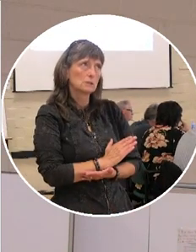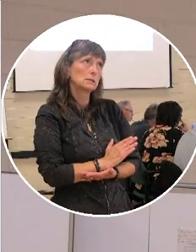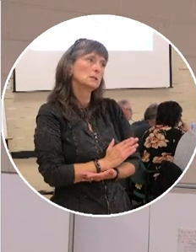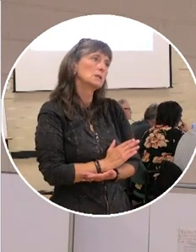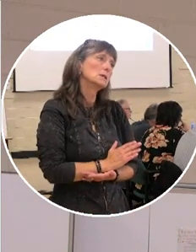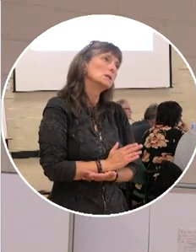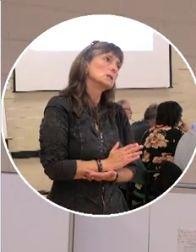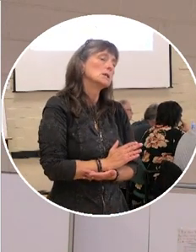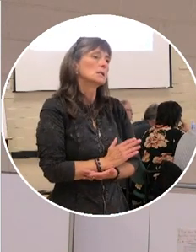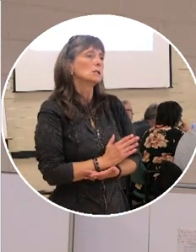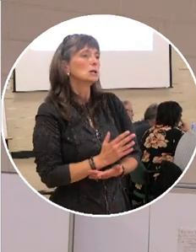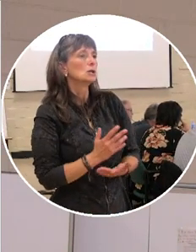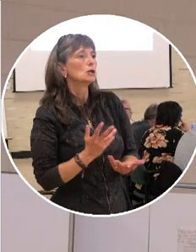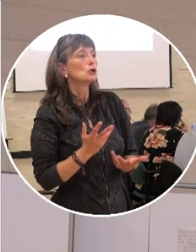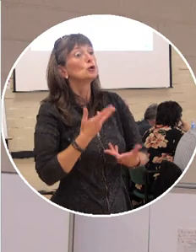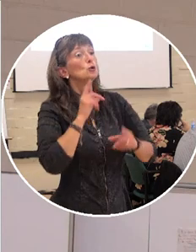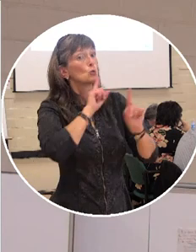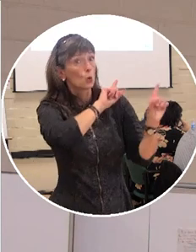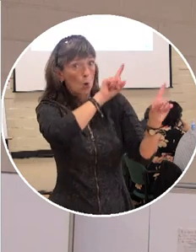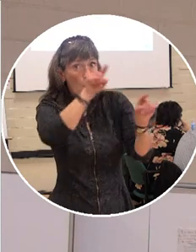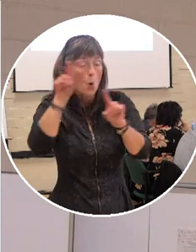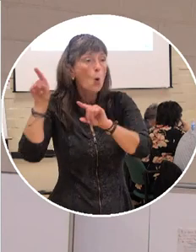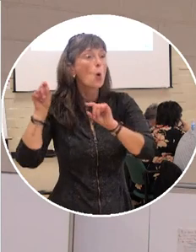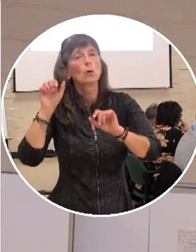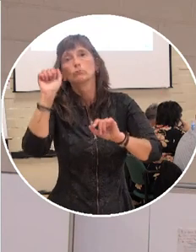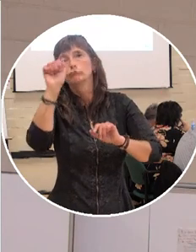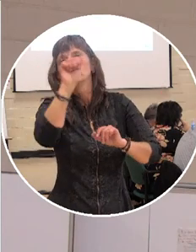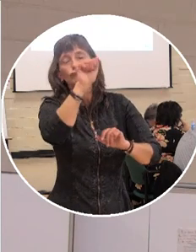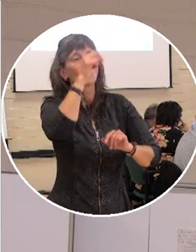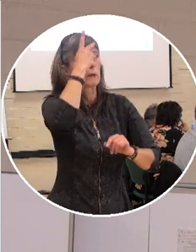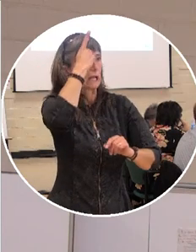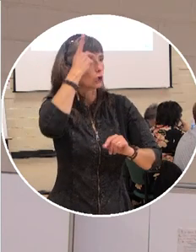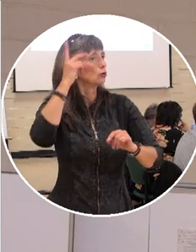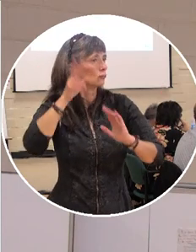to the charter to go around and knock on doors politically.